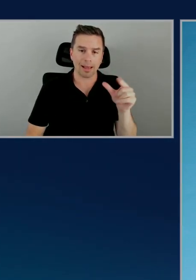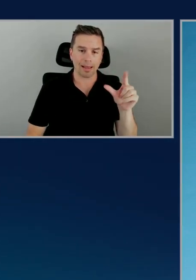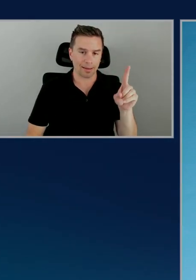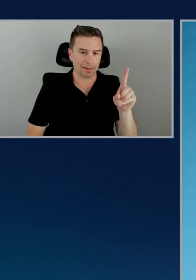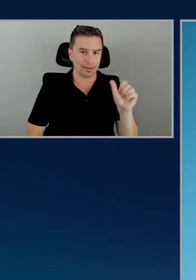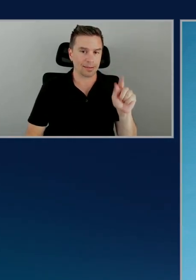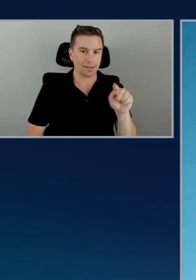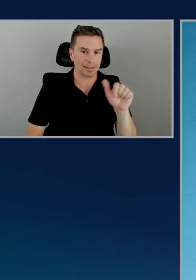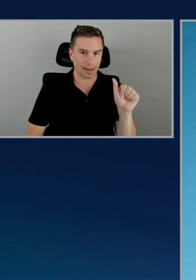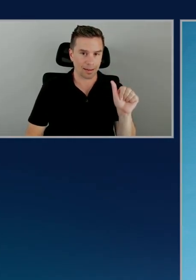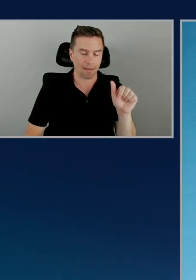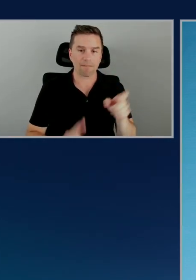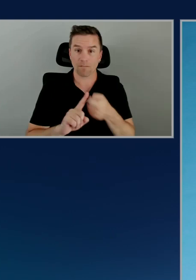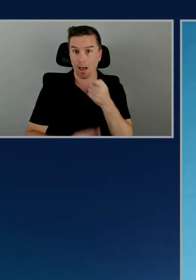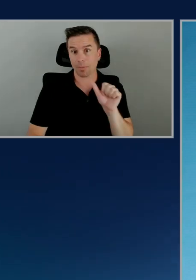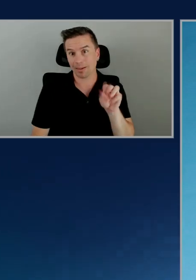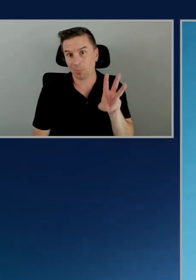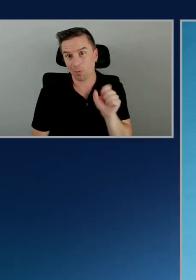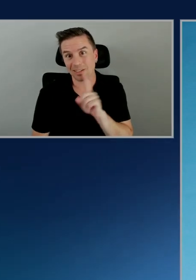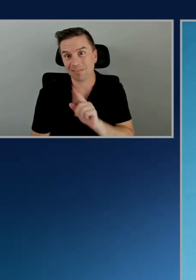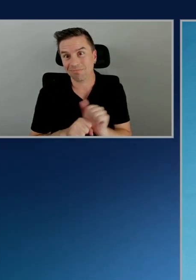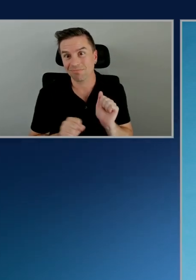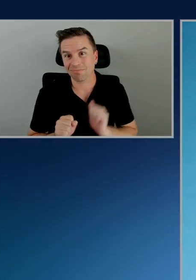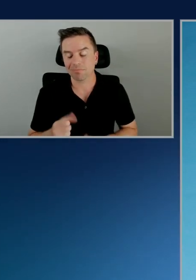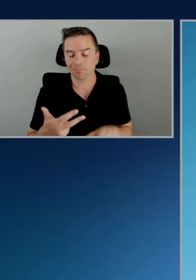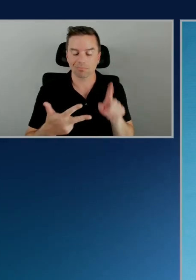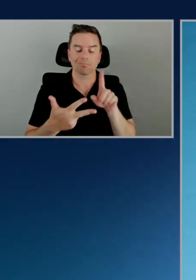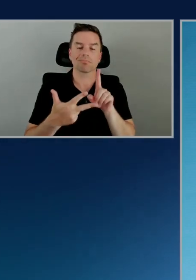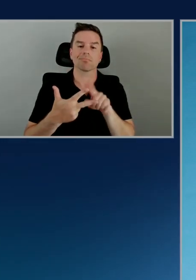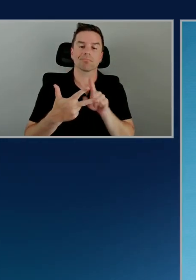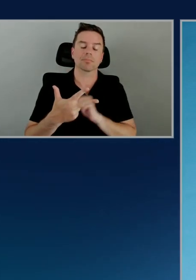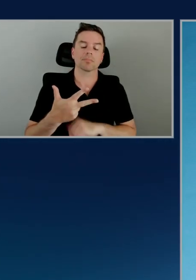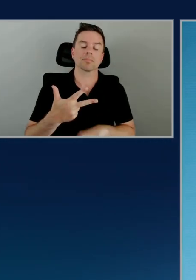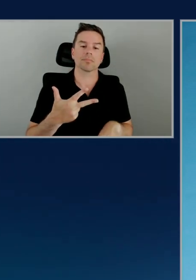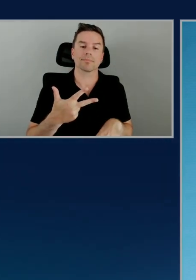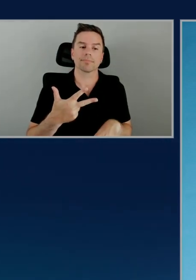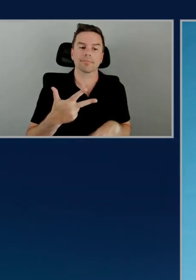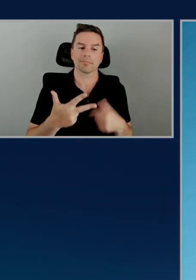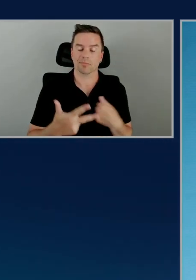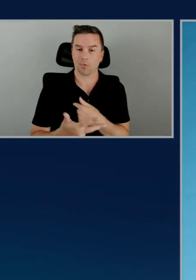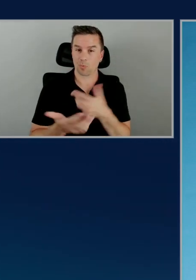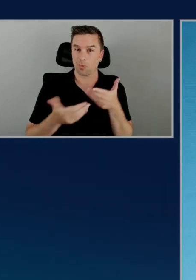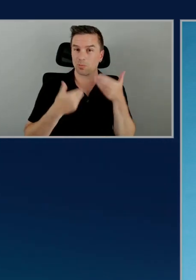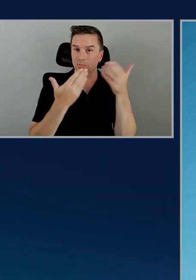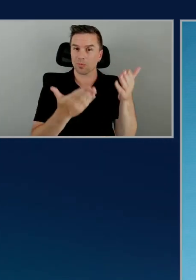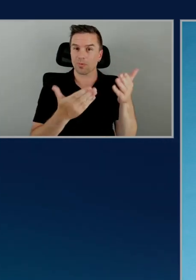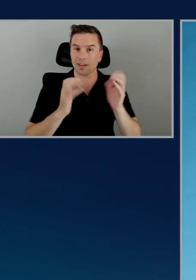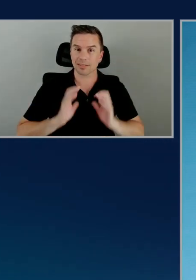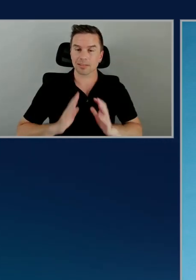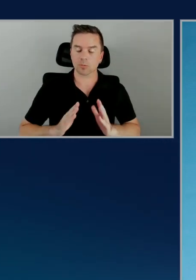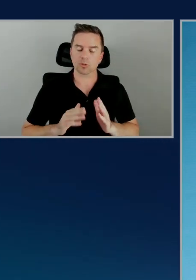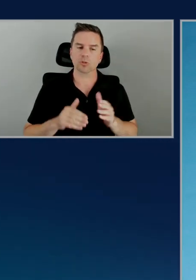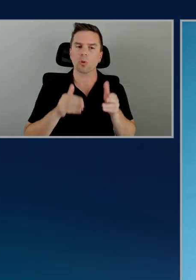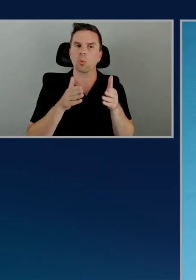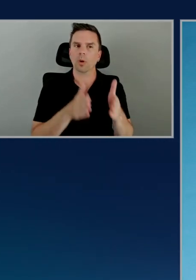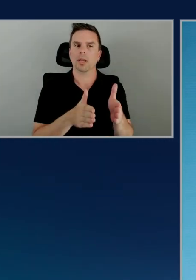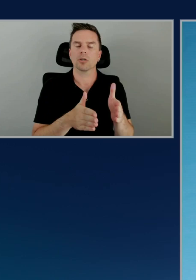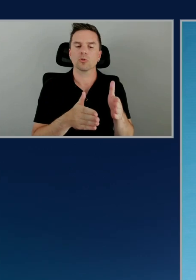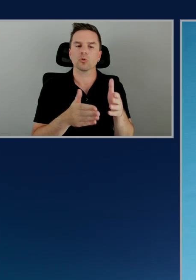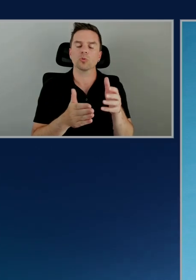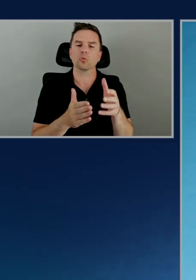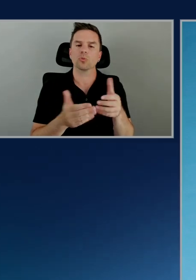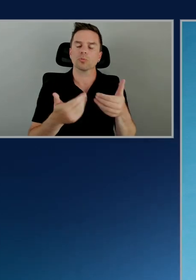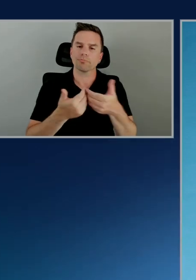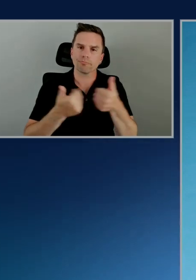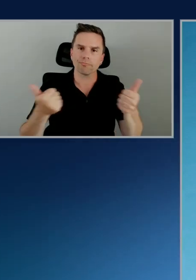us, AWS itself. Now, principle two is where we want to give customers a mechanism to isolate and separate